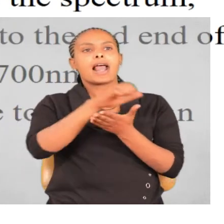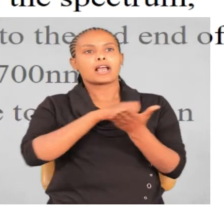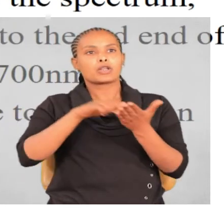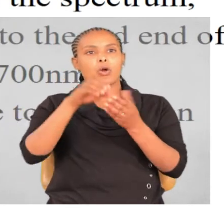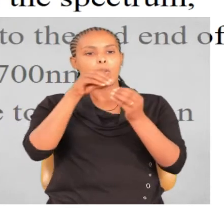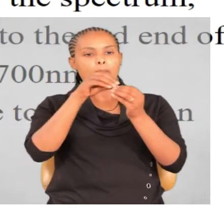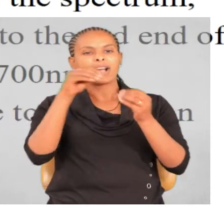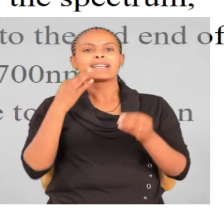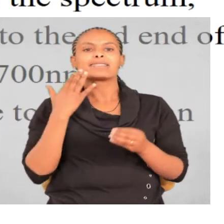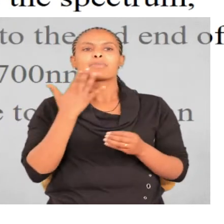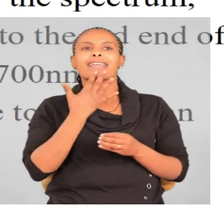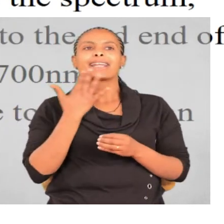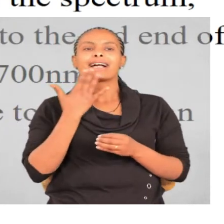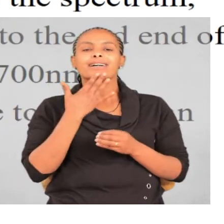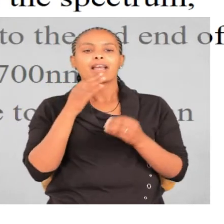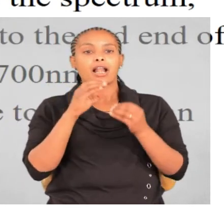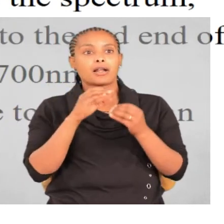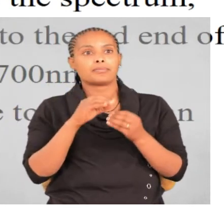Electromagnetic spectrum.